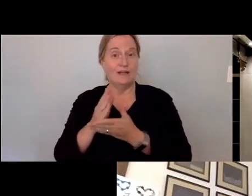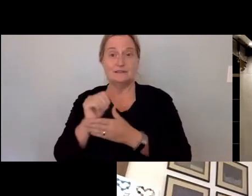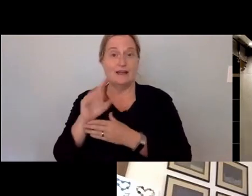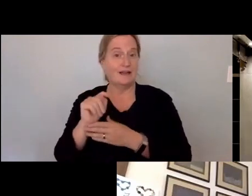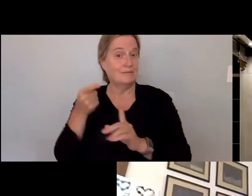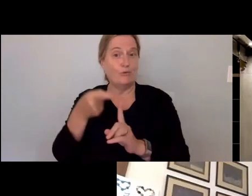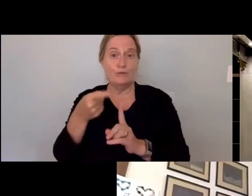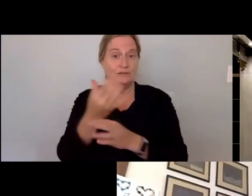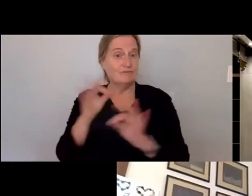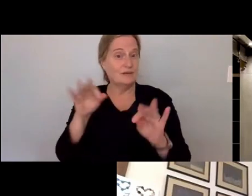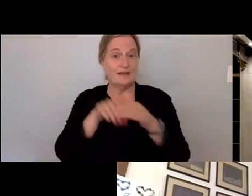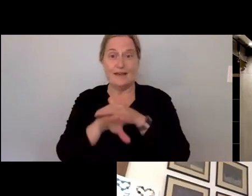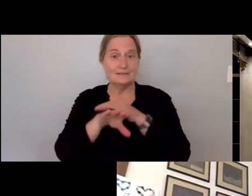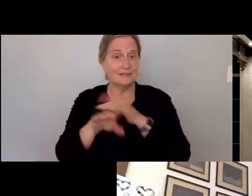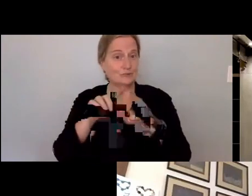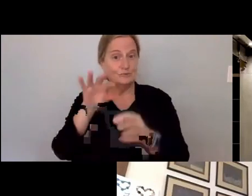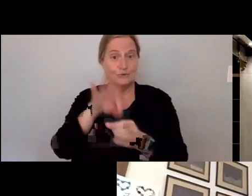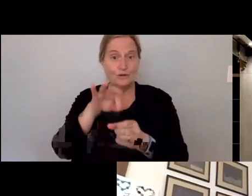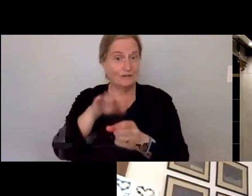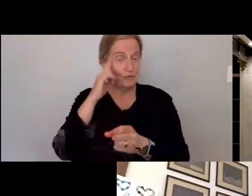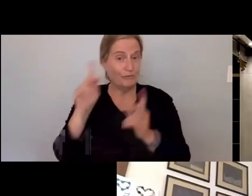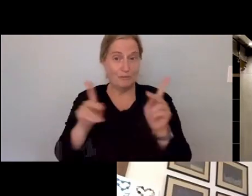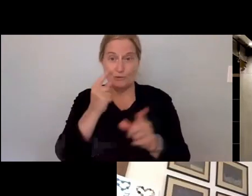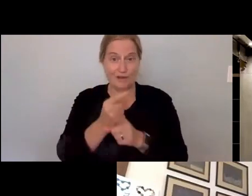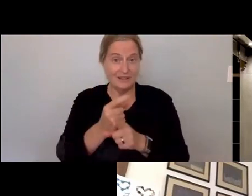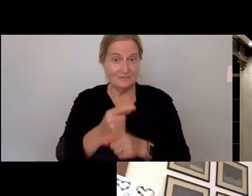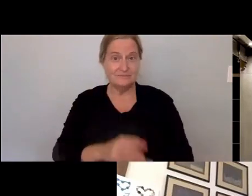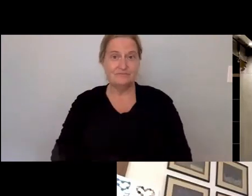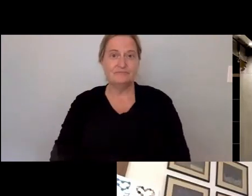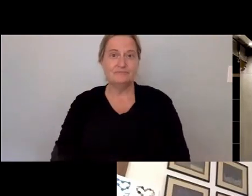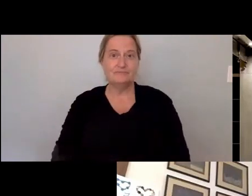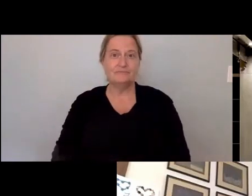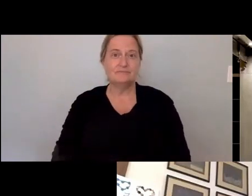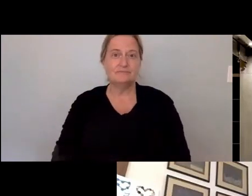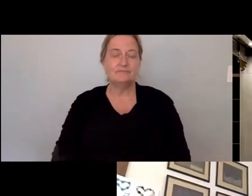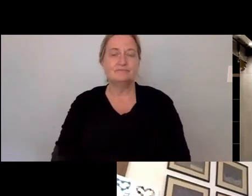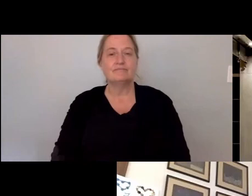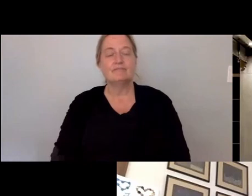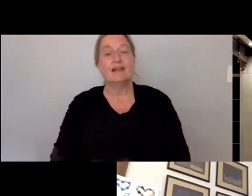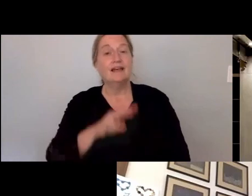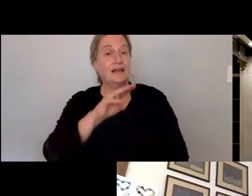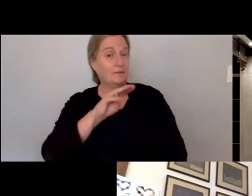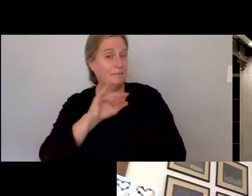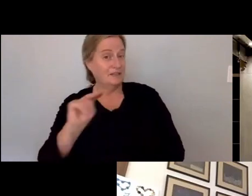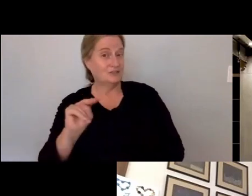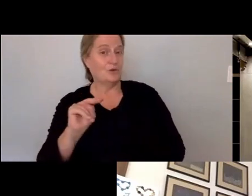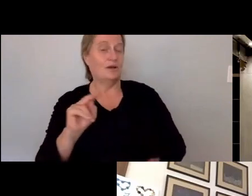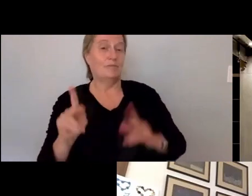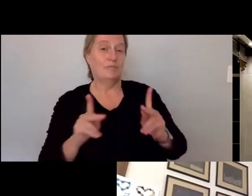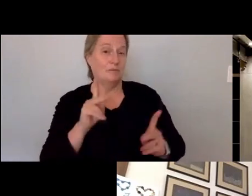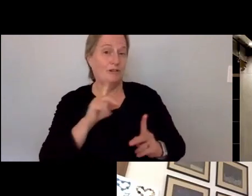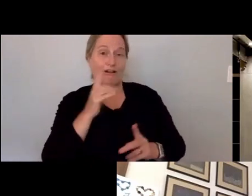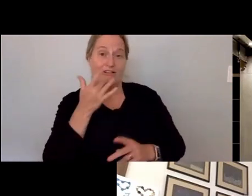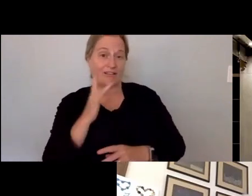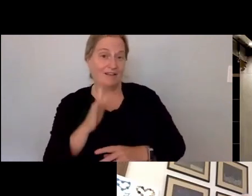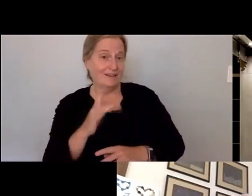Mm-hmm. So, in Minnesota, I think people are fortunate. I cannot speak for any other state. And